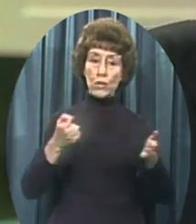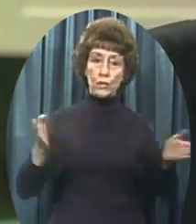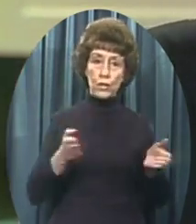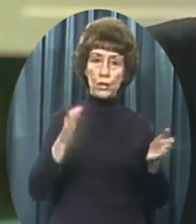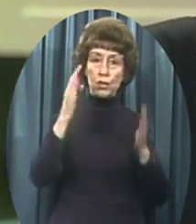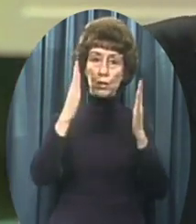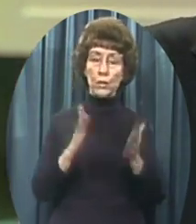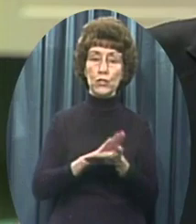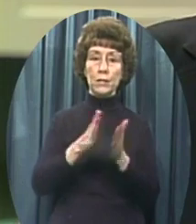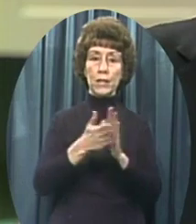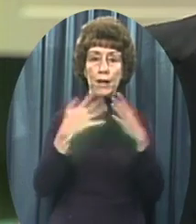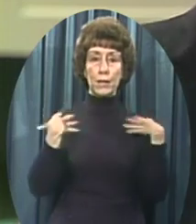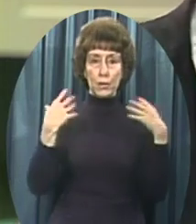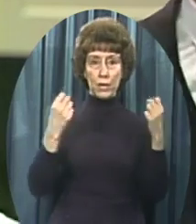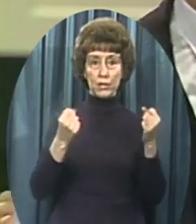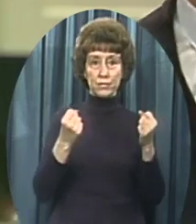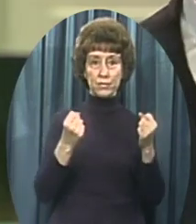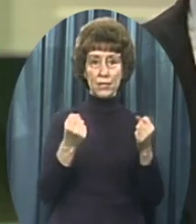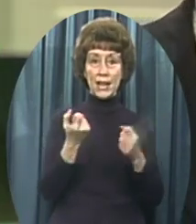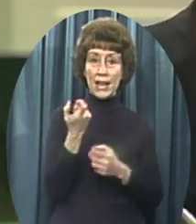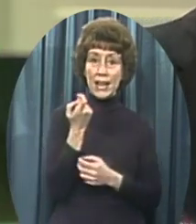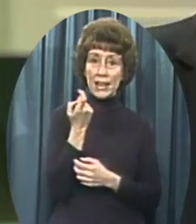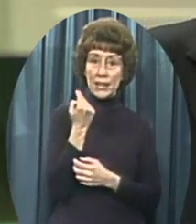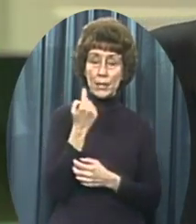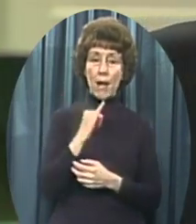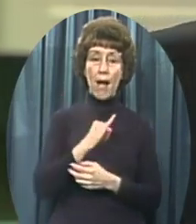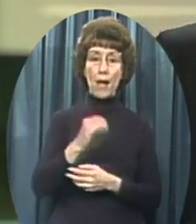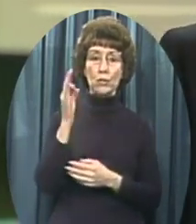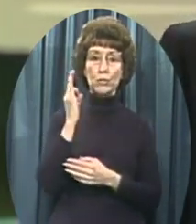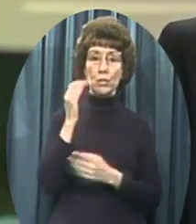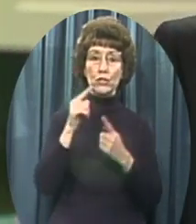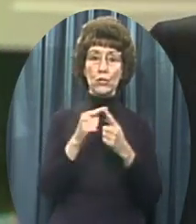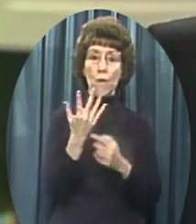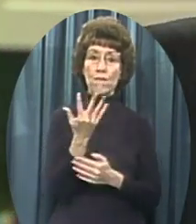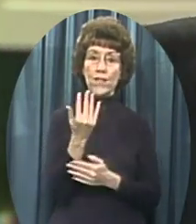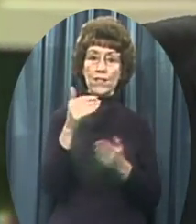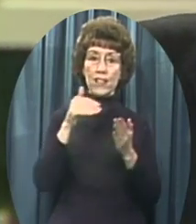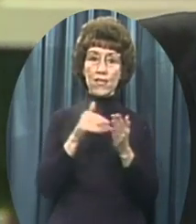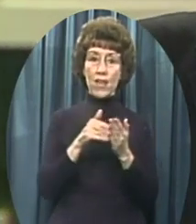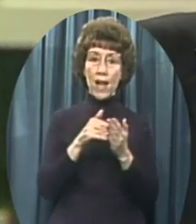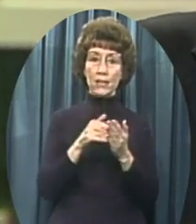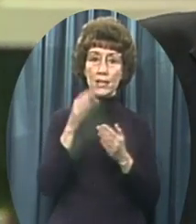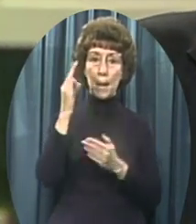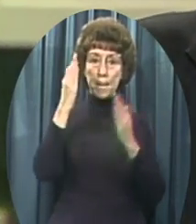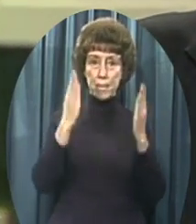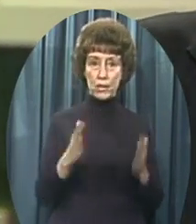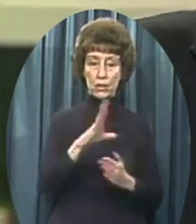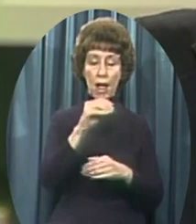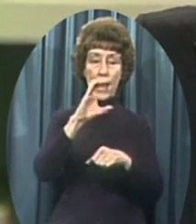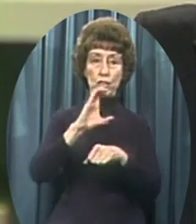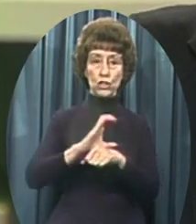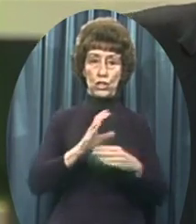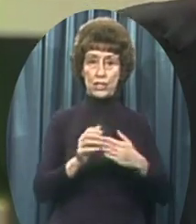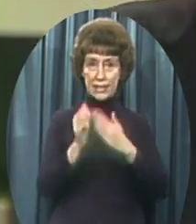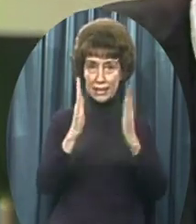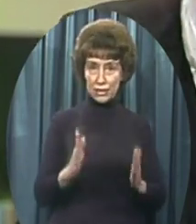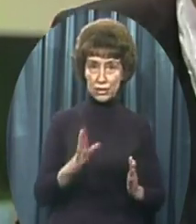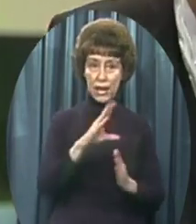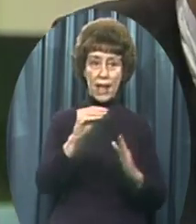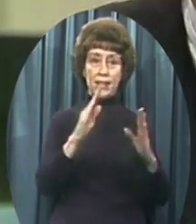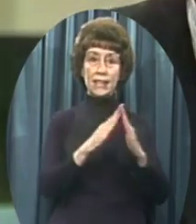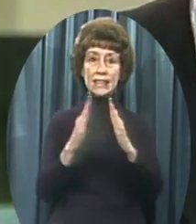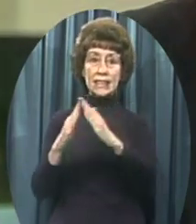courageous. Recently, I was speaking to some 15,000 ministers and church leaders and community leaders in